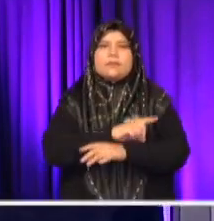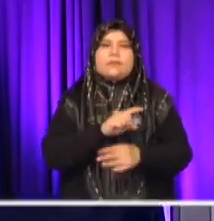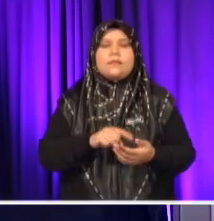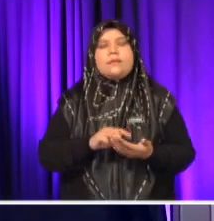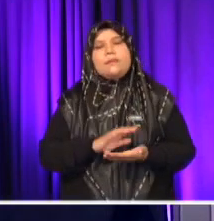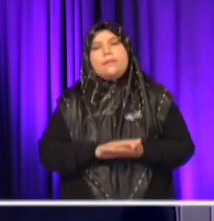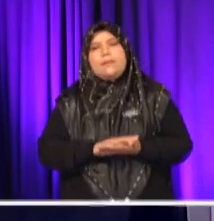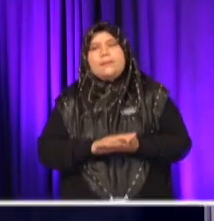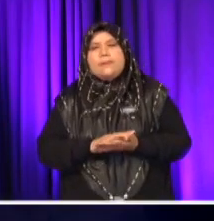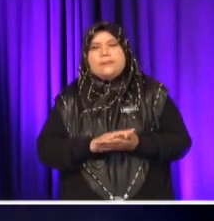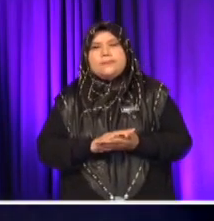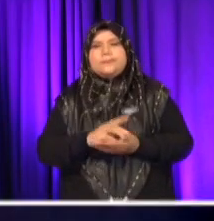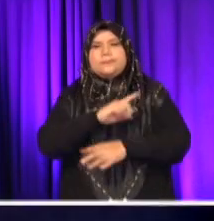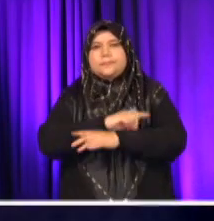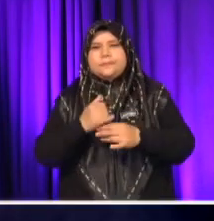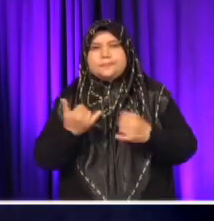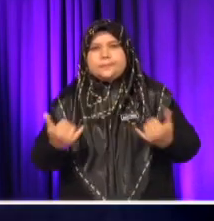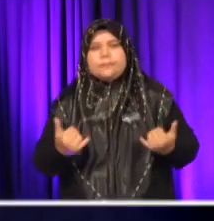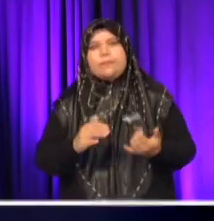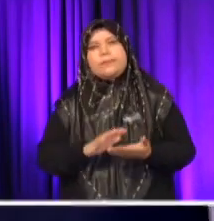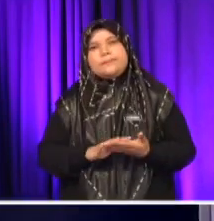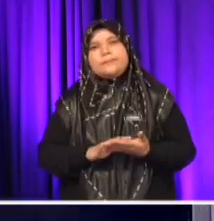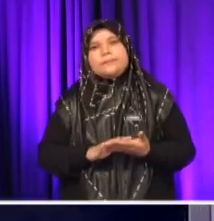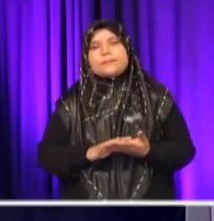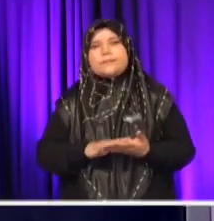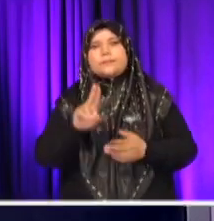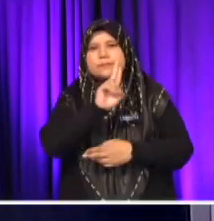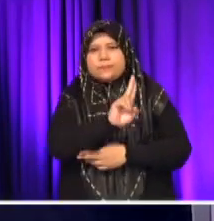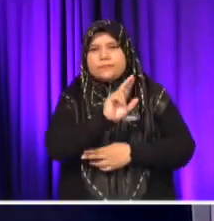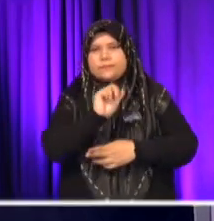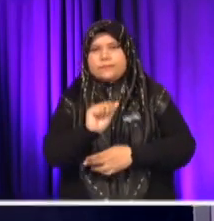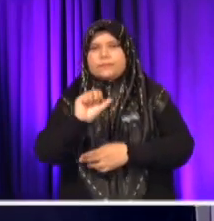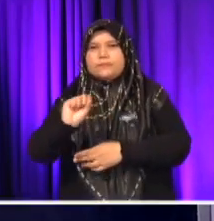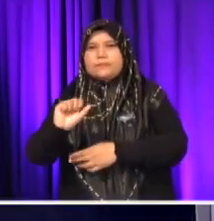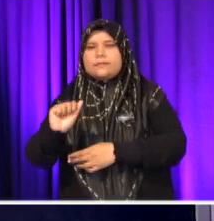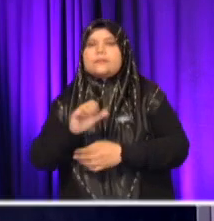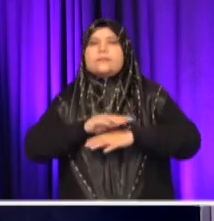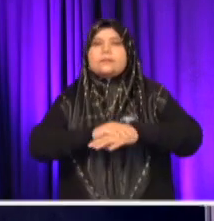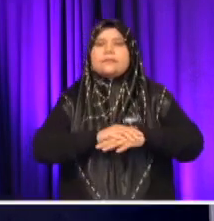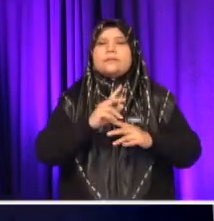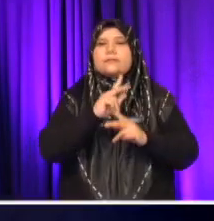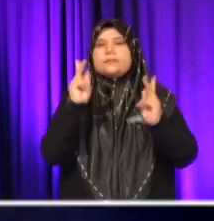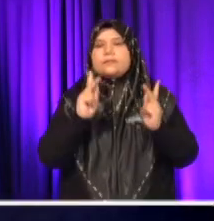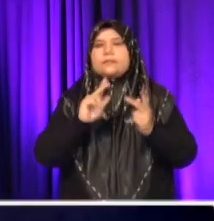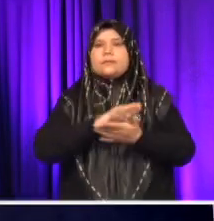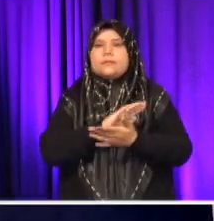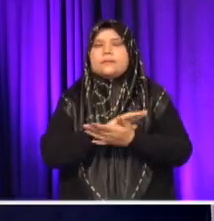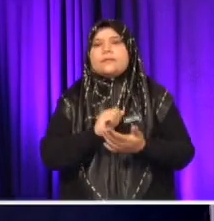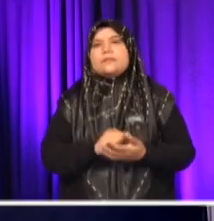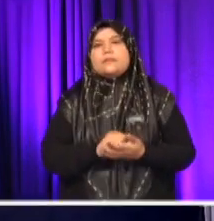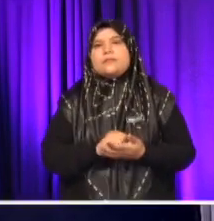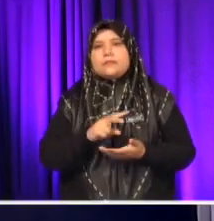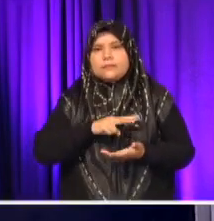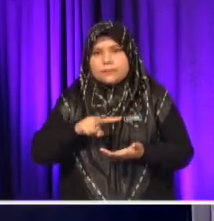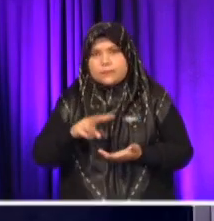right. So today I've given you an overview of the Ujian Akhir Sesi Academic for English Language Test format, which include reading and